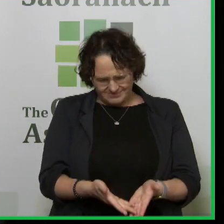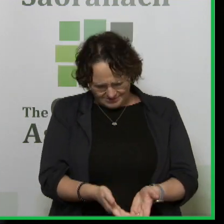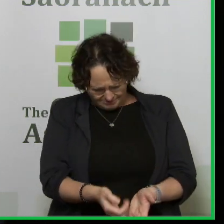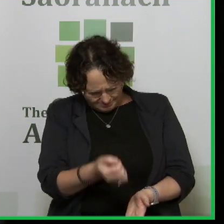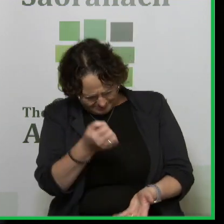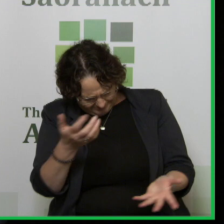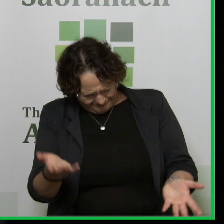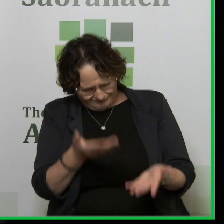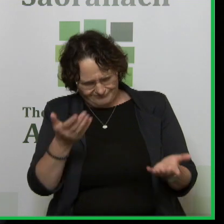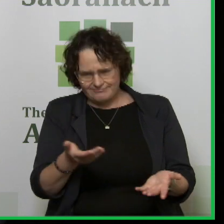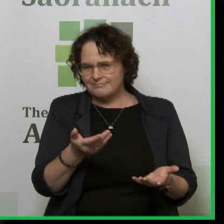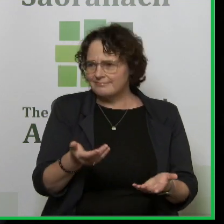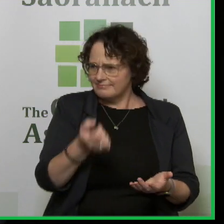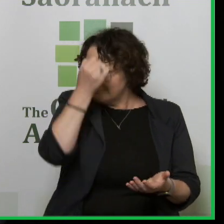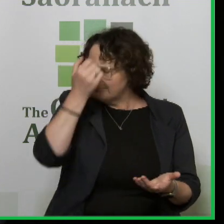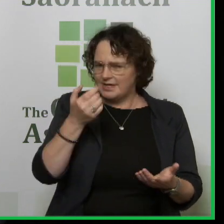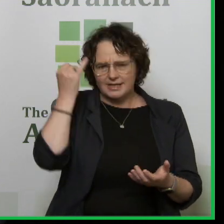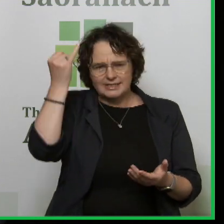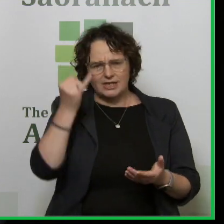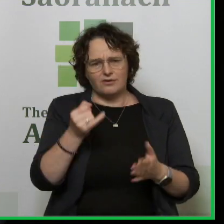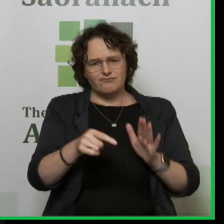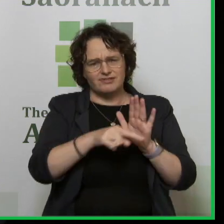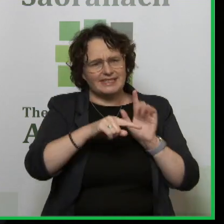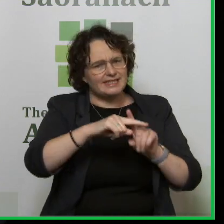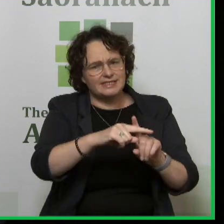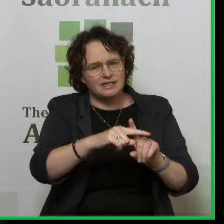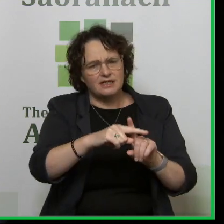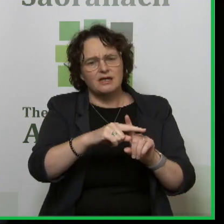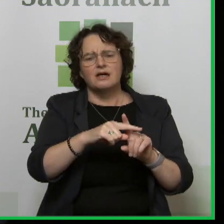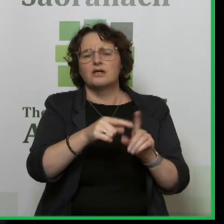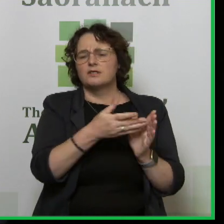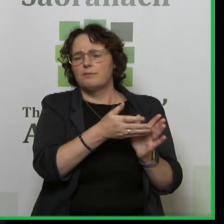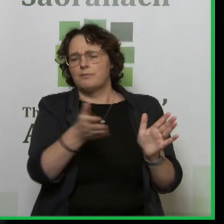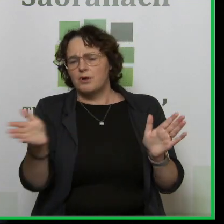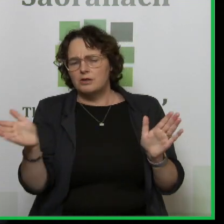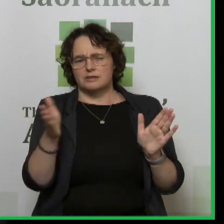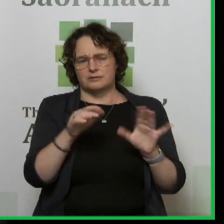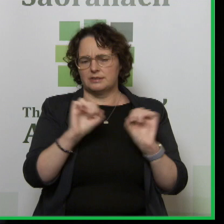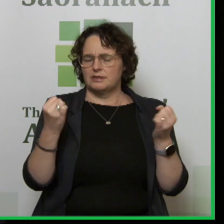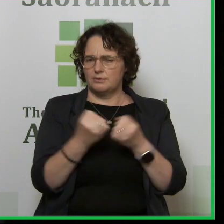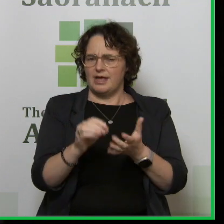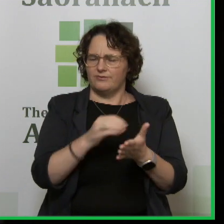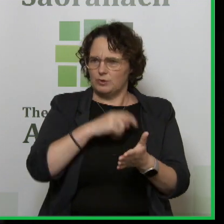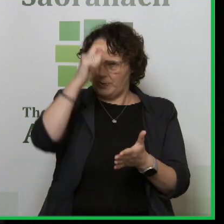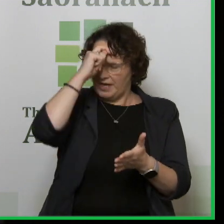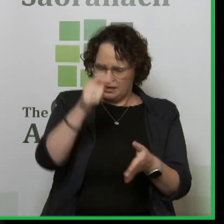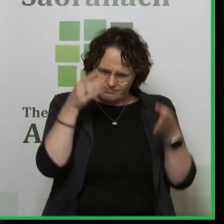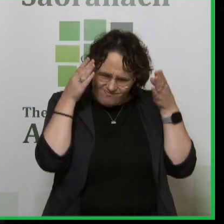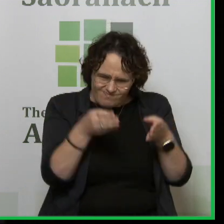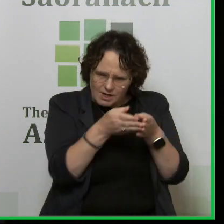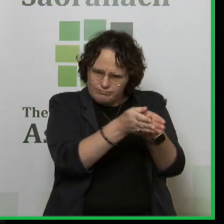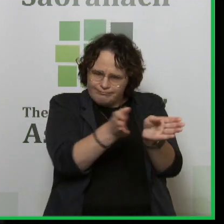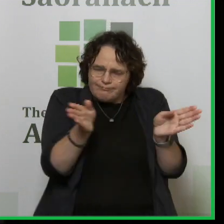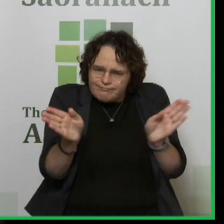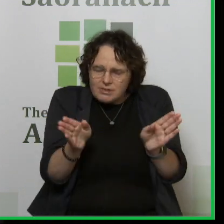of resilience. Resilience is ecological. It goes across society. And that gets back to my earlier point that we need to think about the wider moral